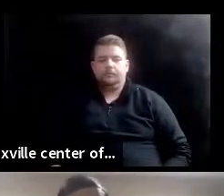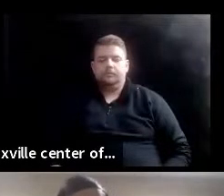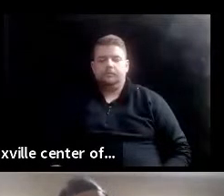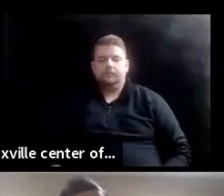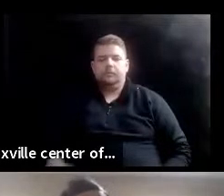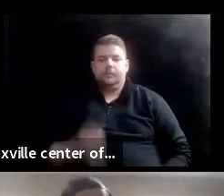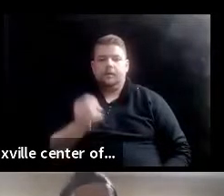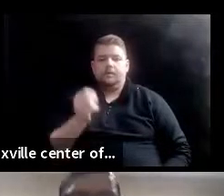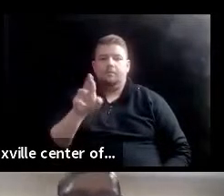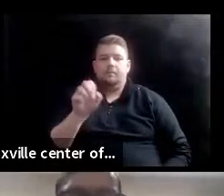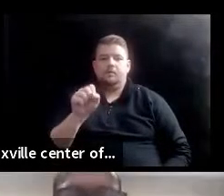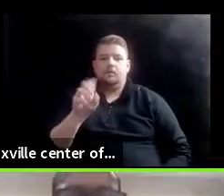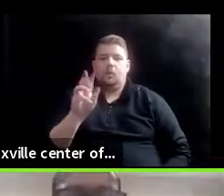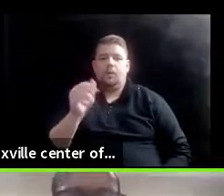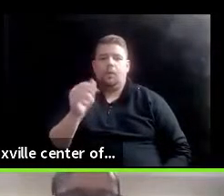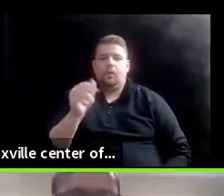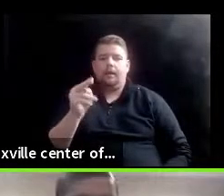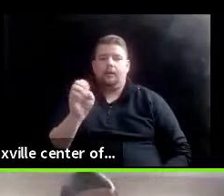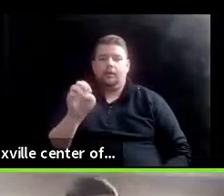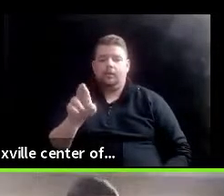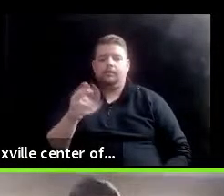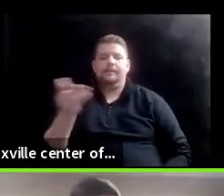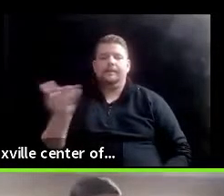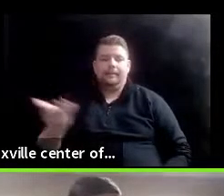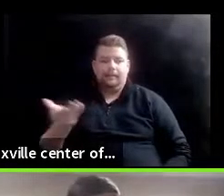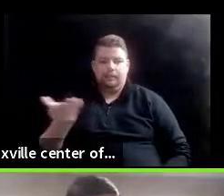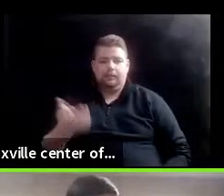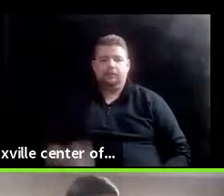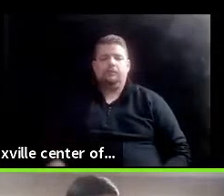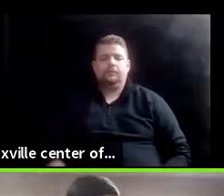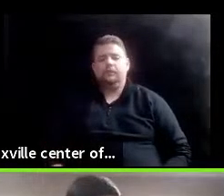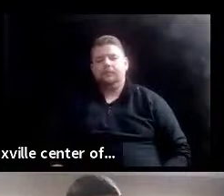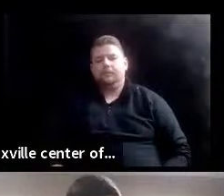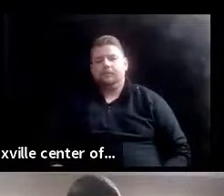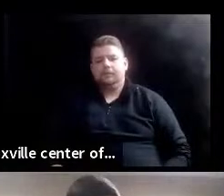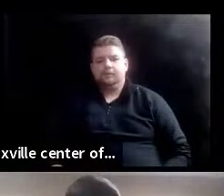Ms. Wagner? Present.